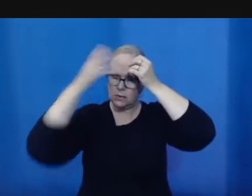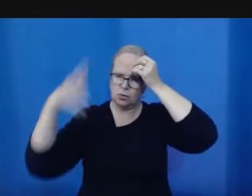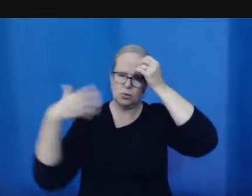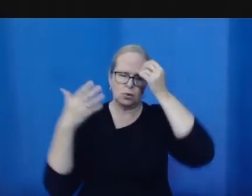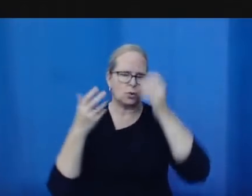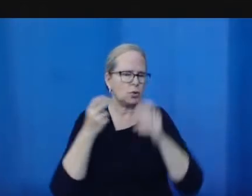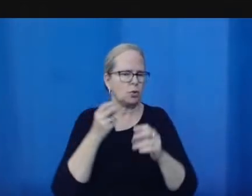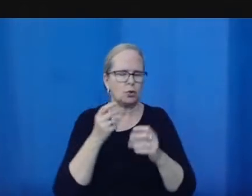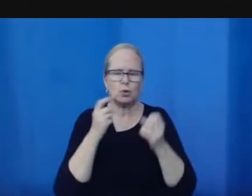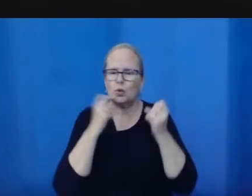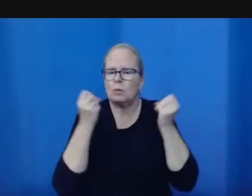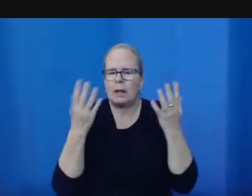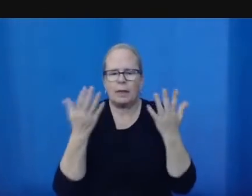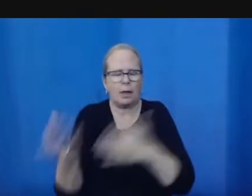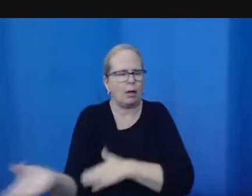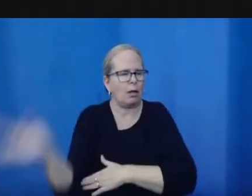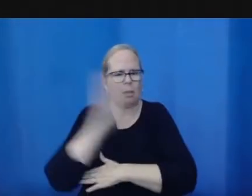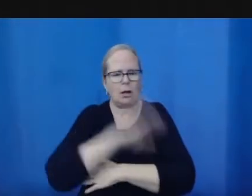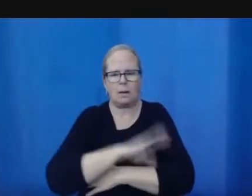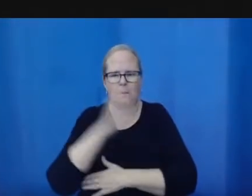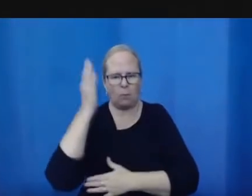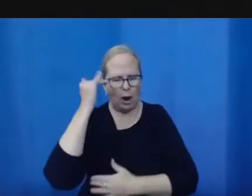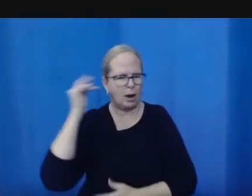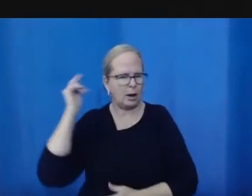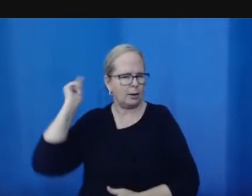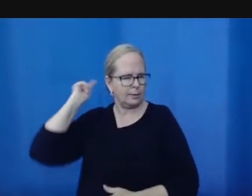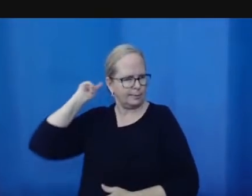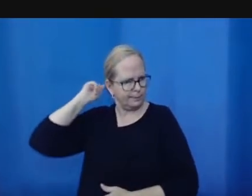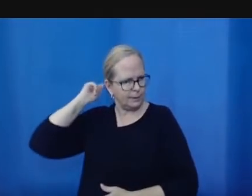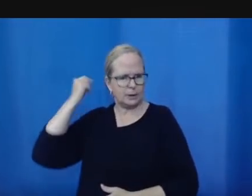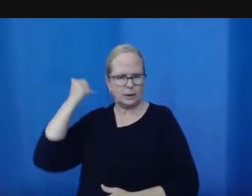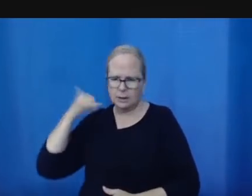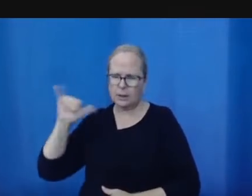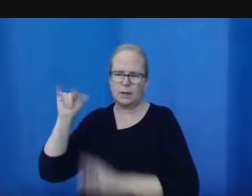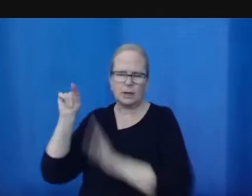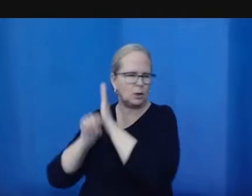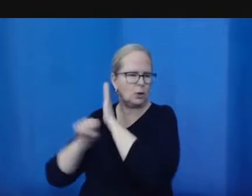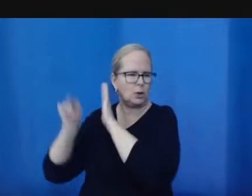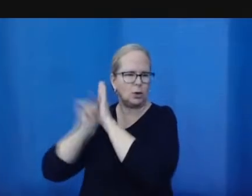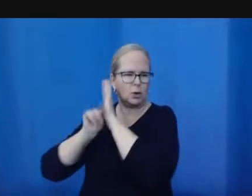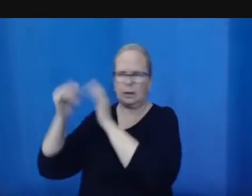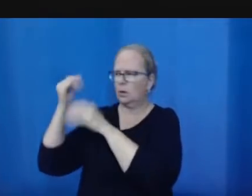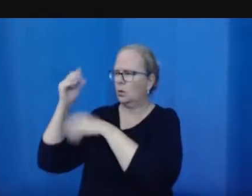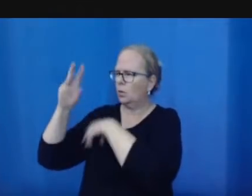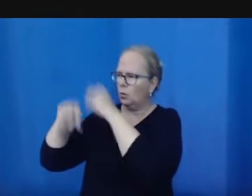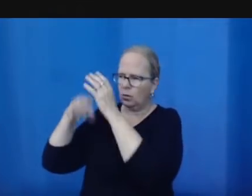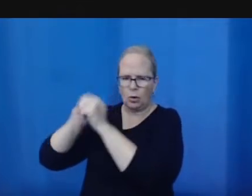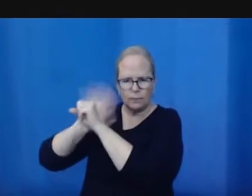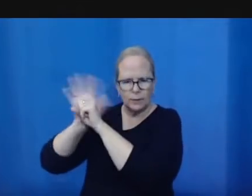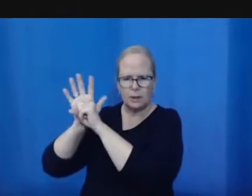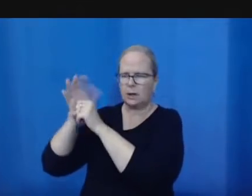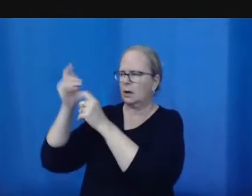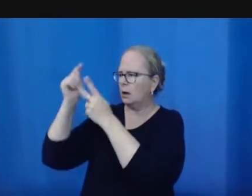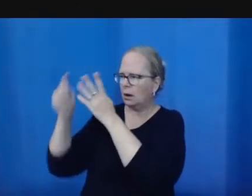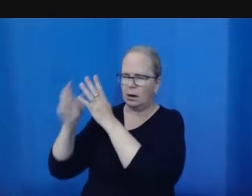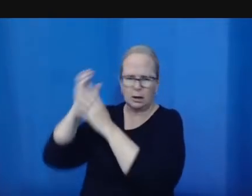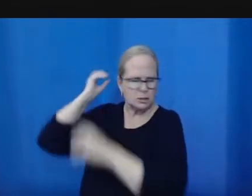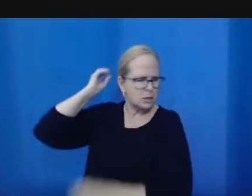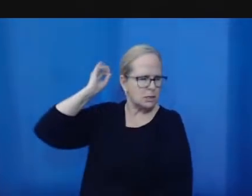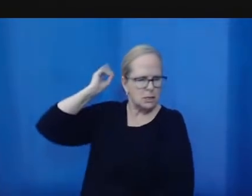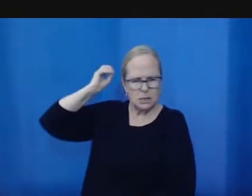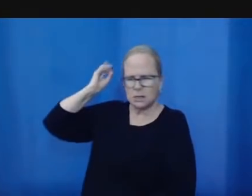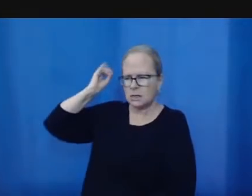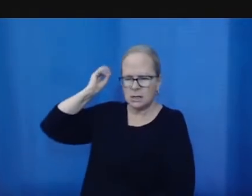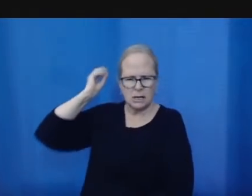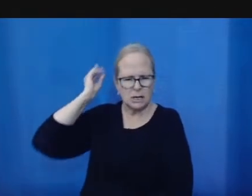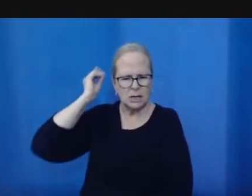all the time. And so I think, once you start to notice things like your sleep and your energy starting to slip a little bit, you really start